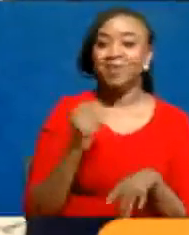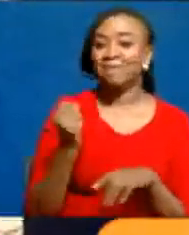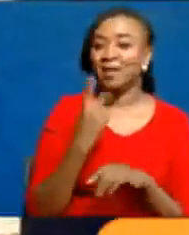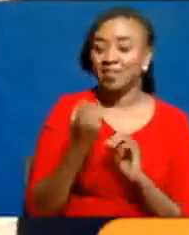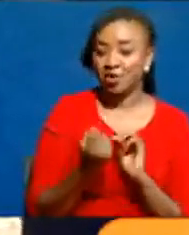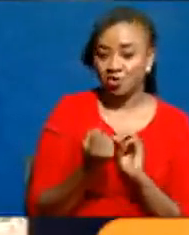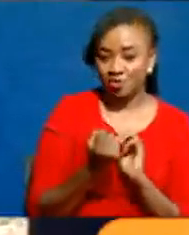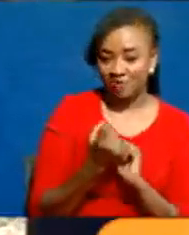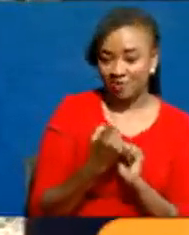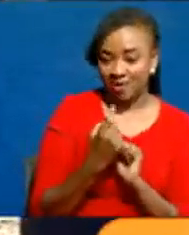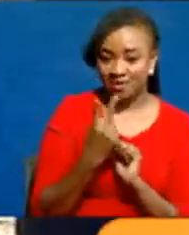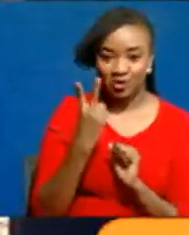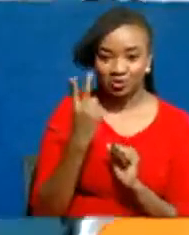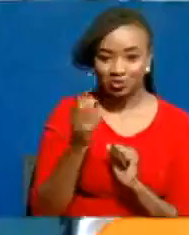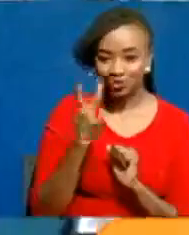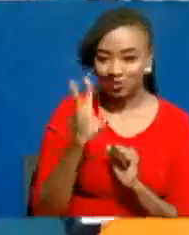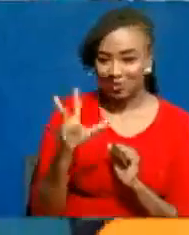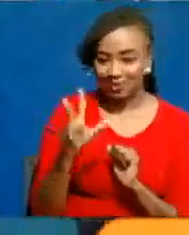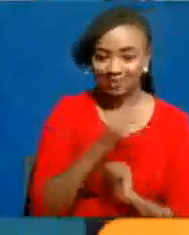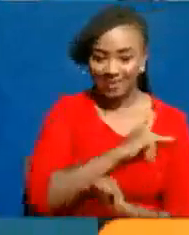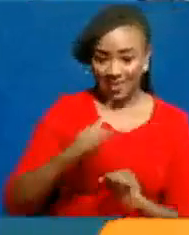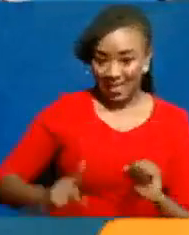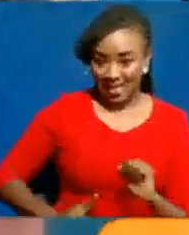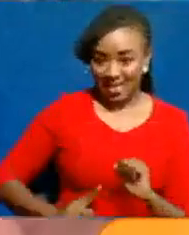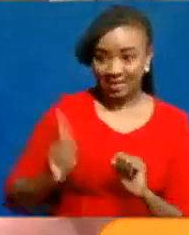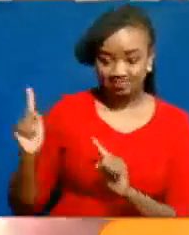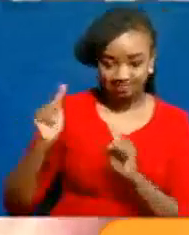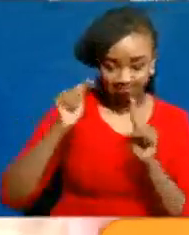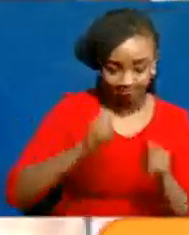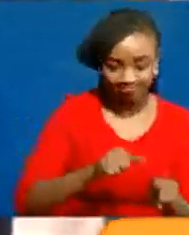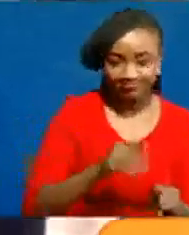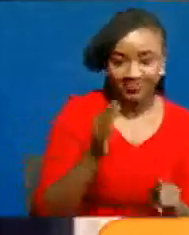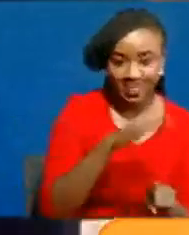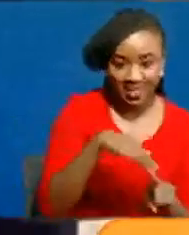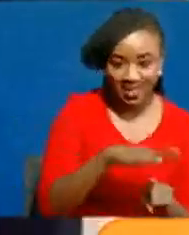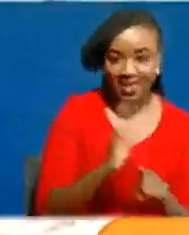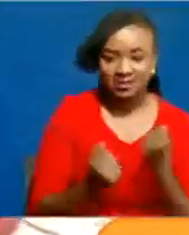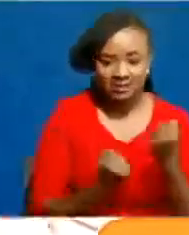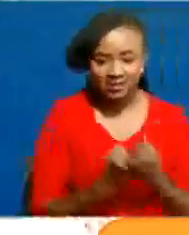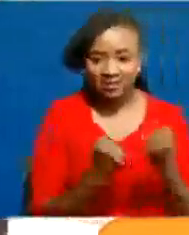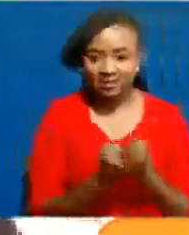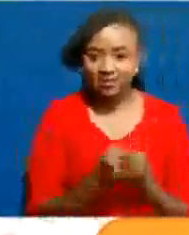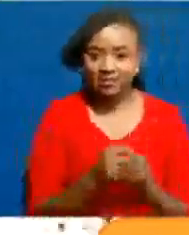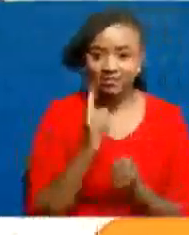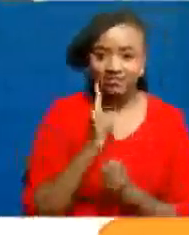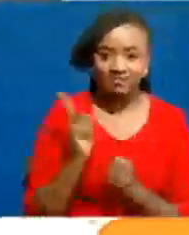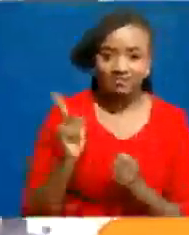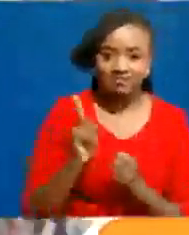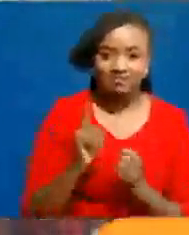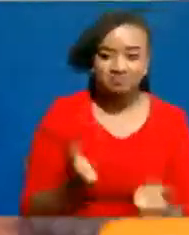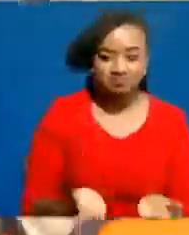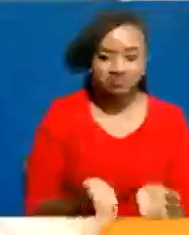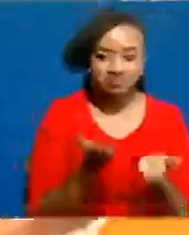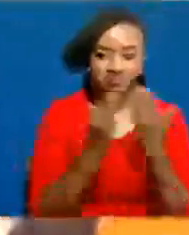November 2023, King Charles III visited Kuruwitu Conservancy, helping coral restoration. At a table.